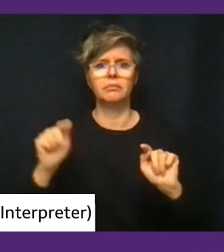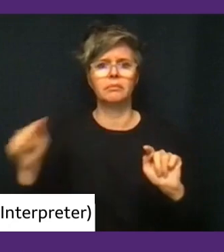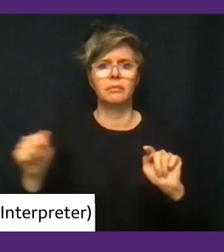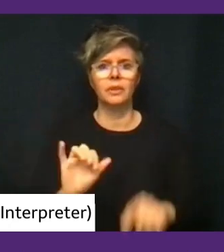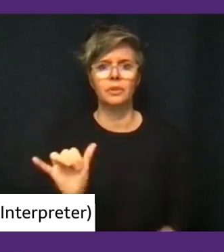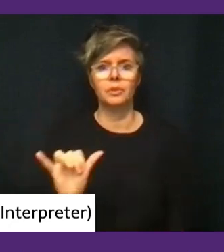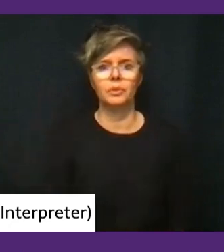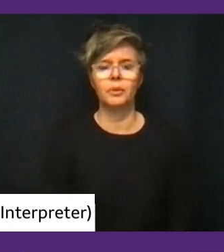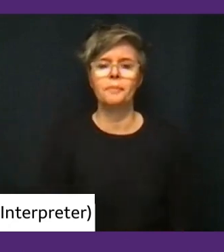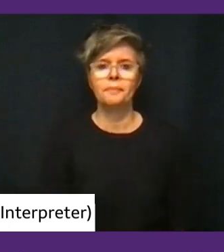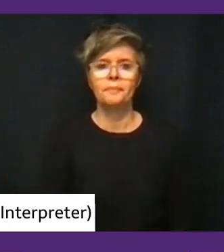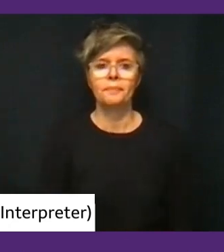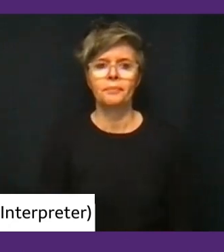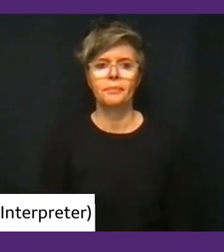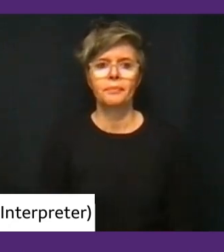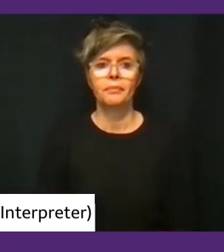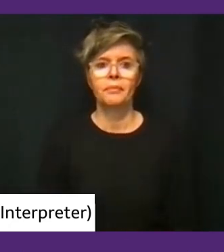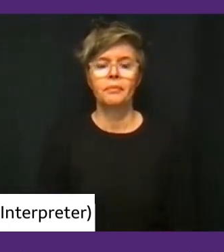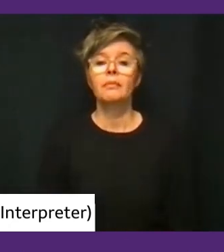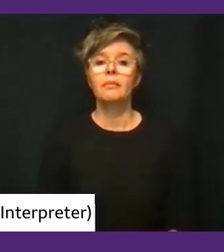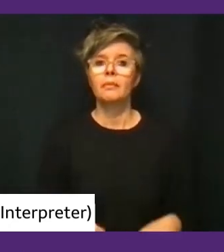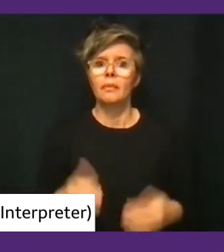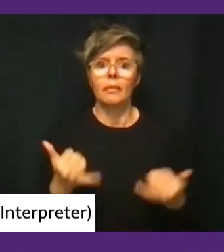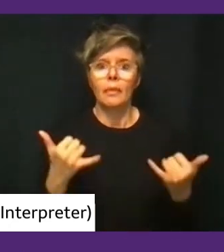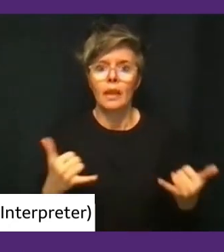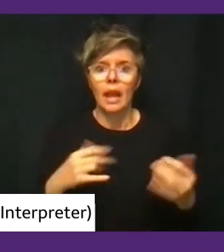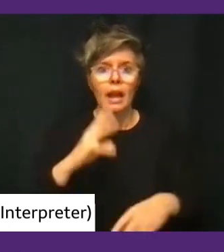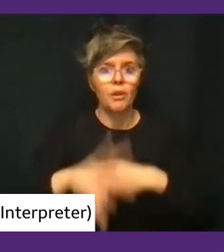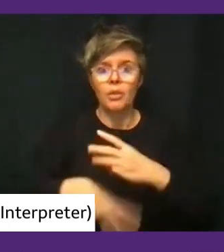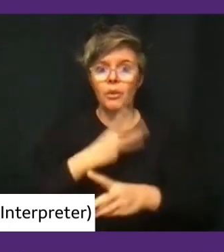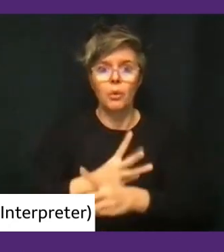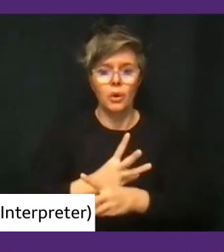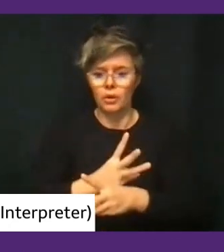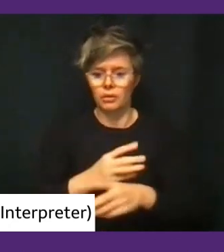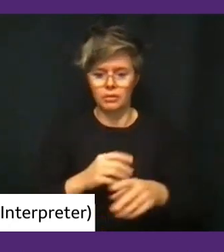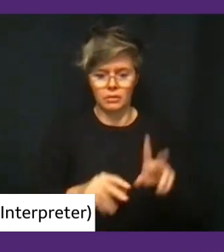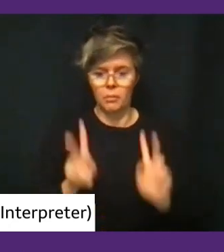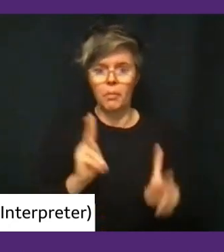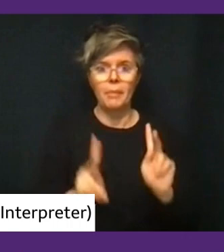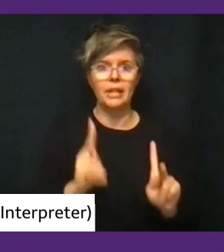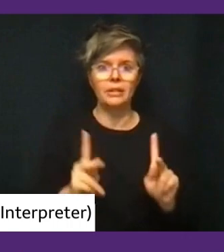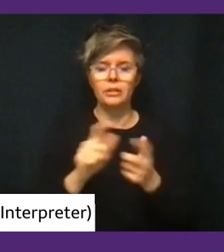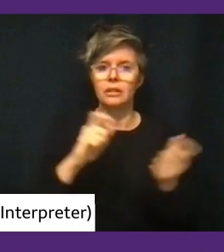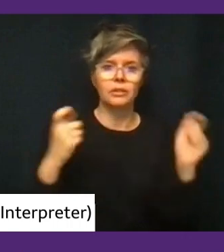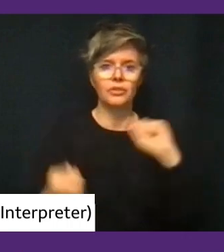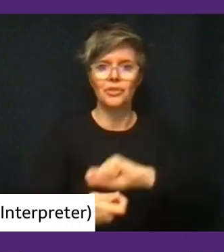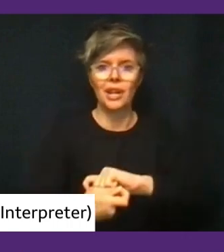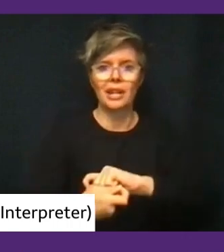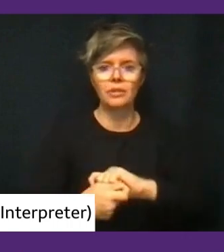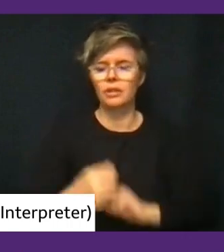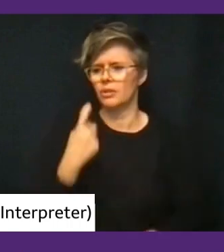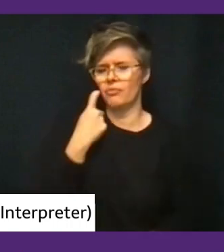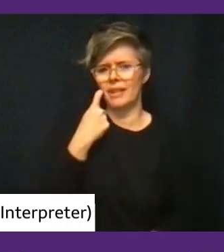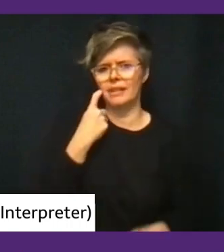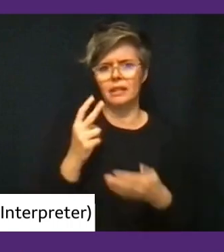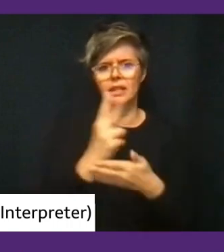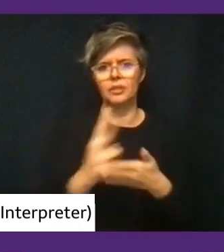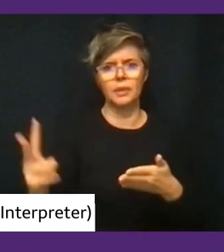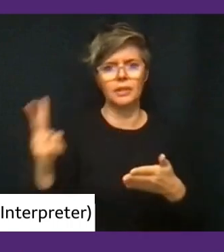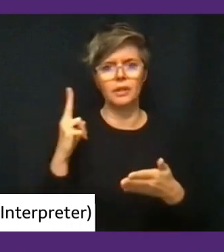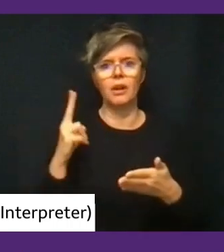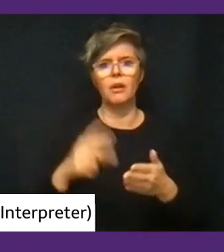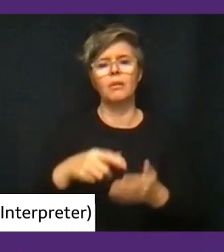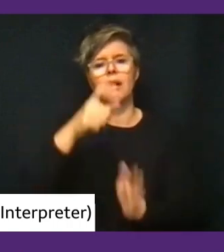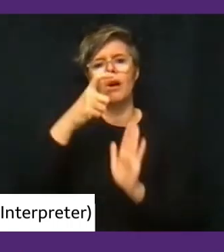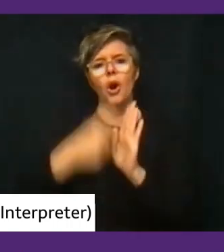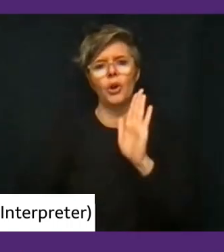that the makeup of the world's population has changed. There's an article that came out a week or two ago here in the